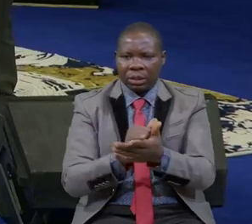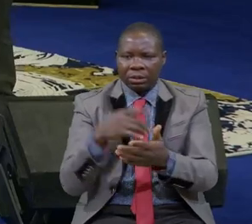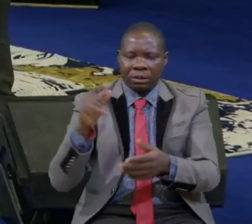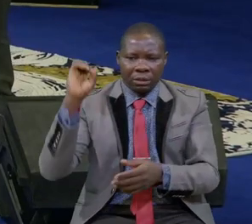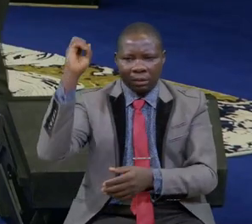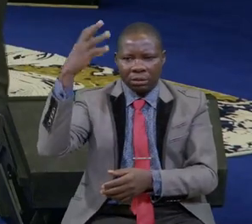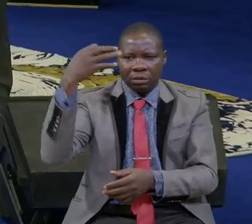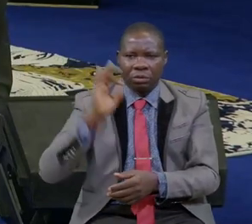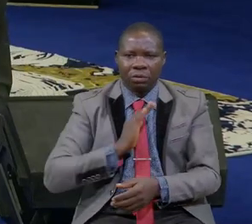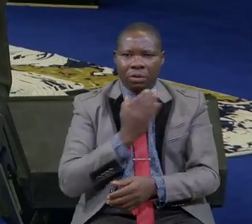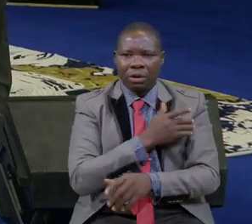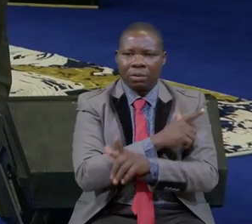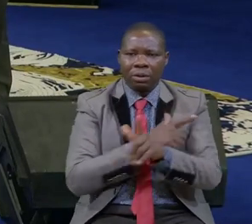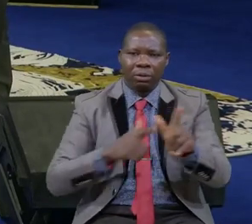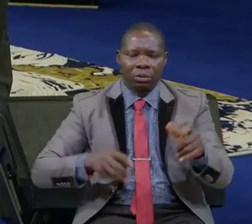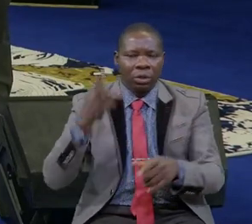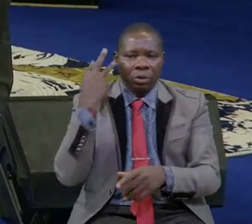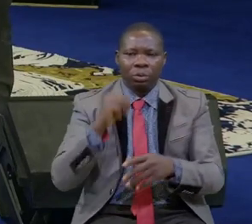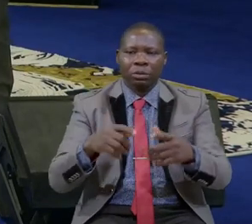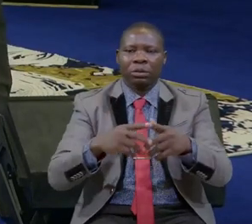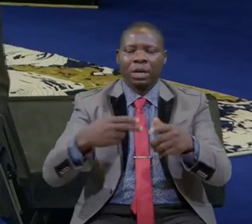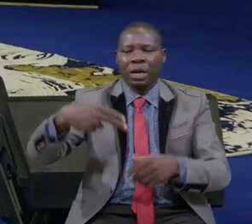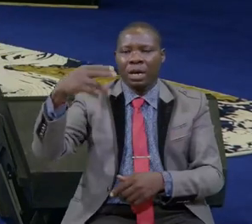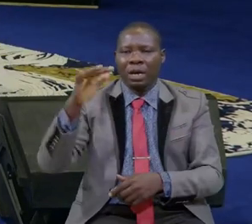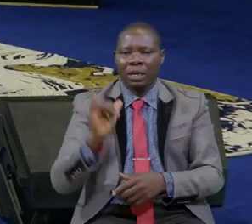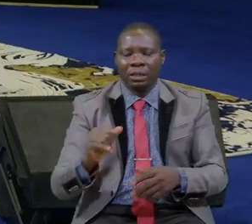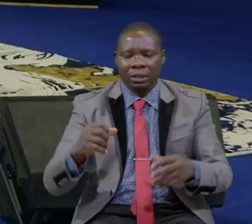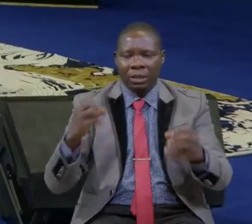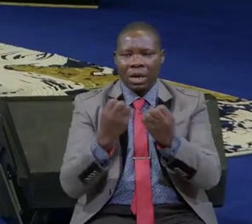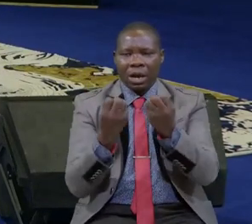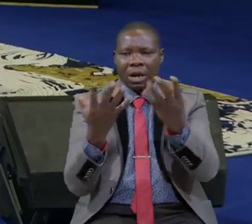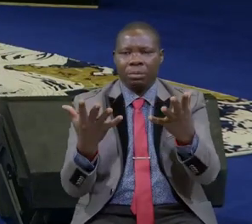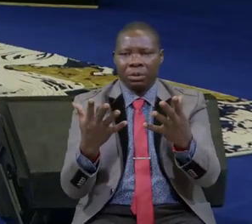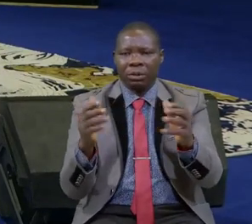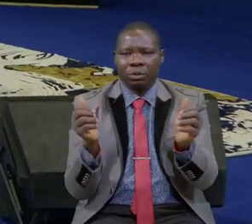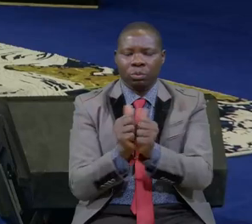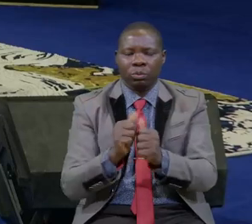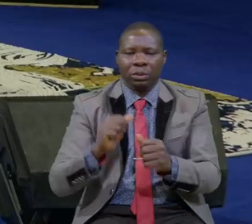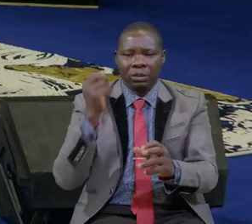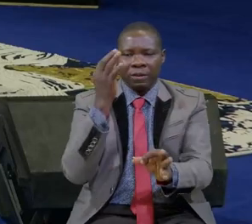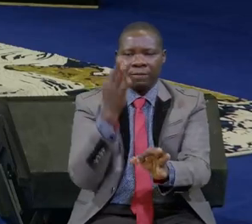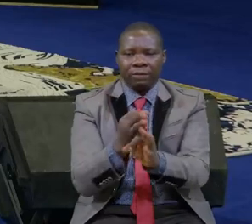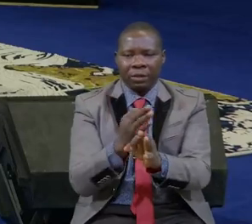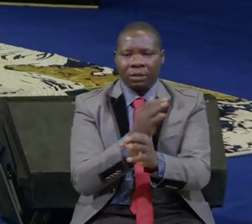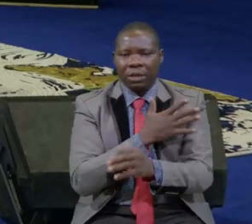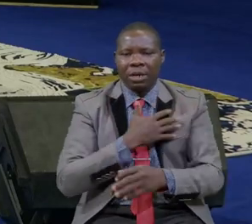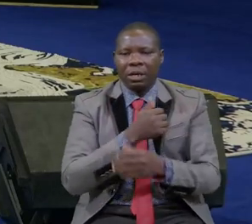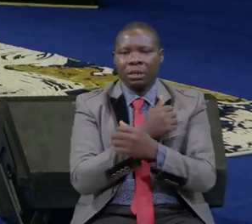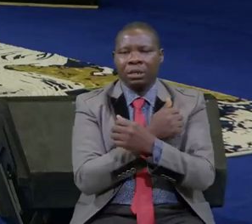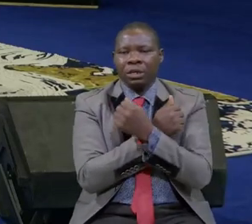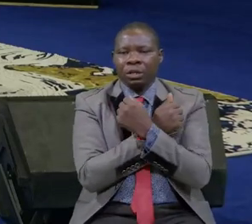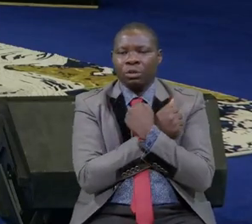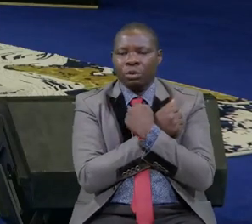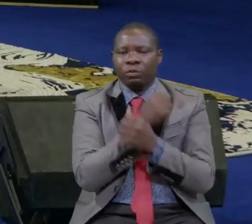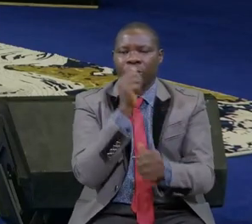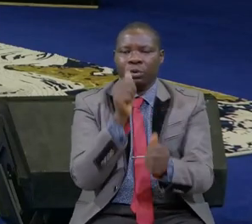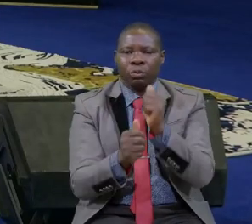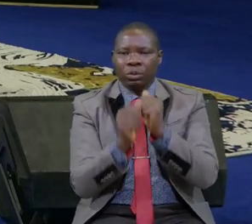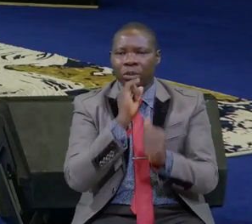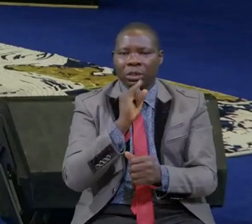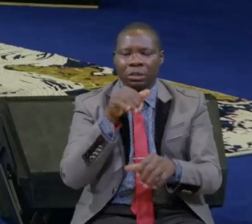was exceedingly abundant with faith and love, which is in